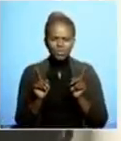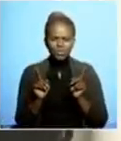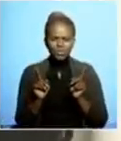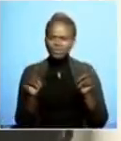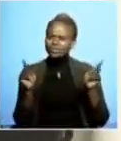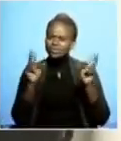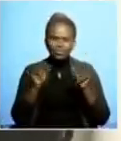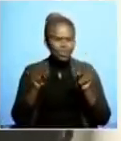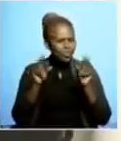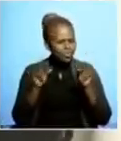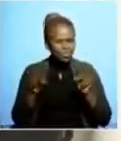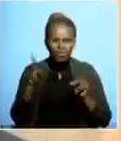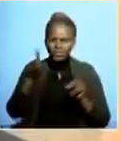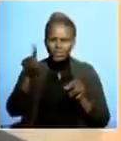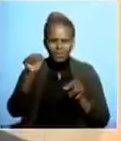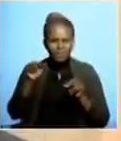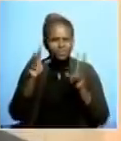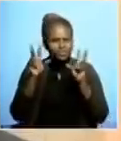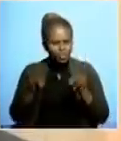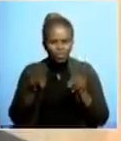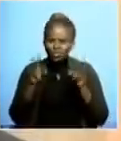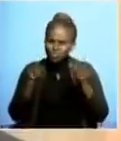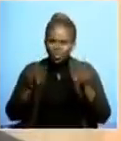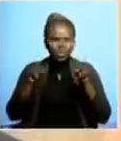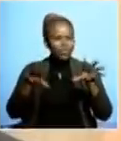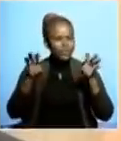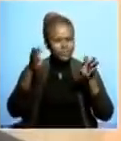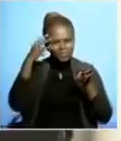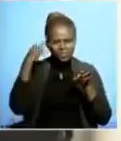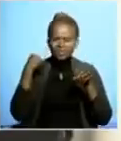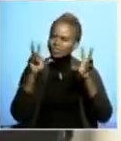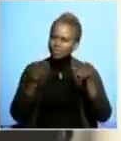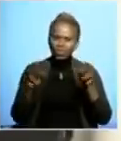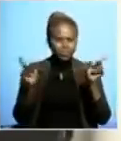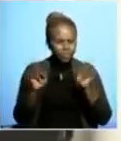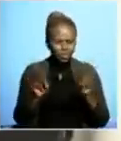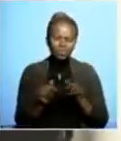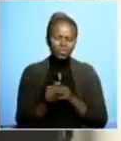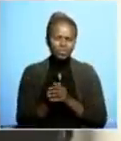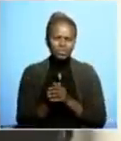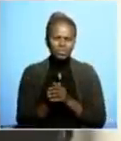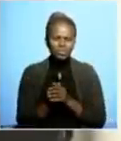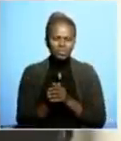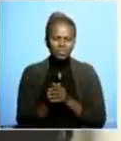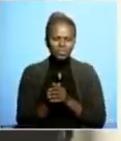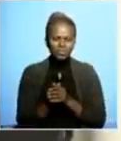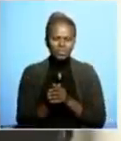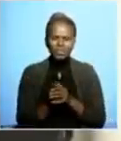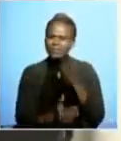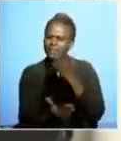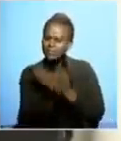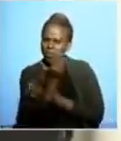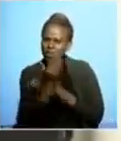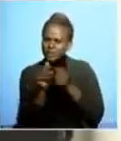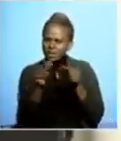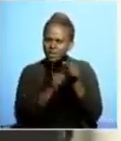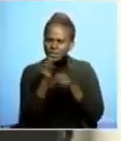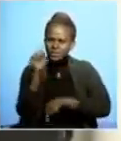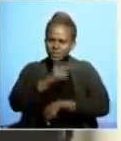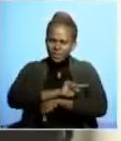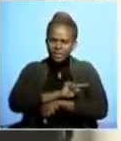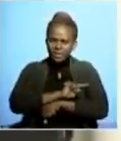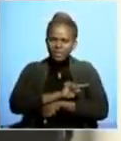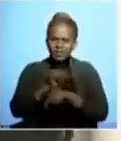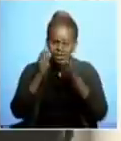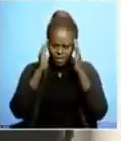No PSs. No cabinet office. No. That's why we wake up in the morning every day, is to